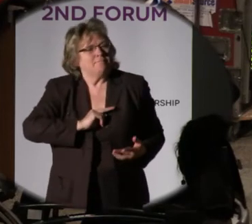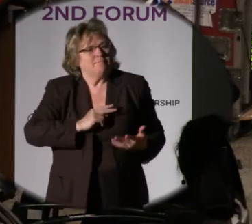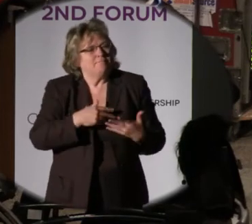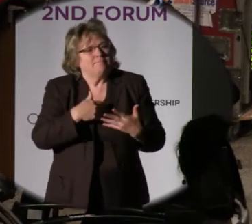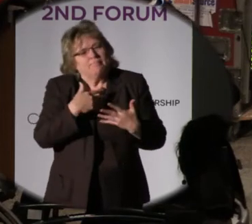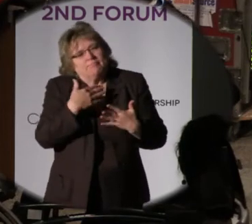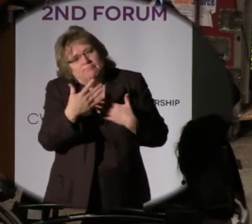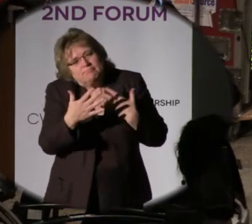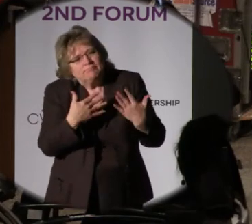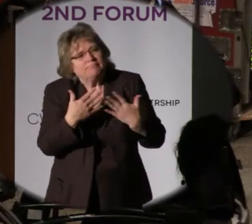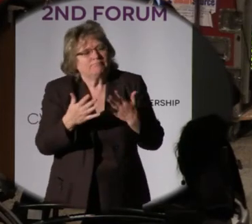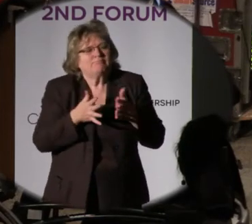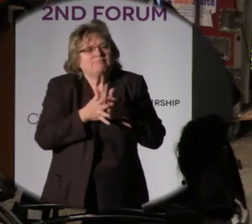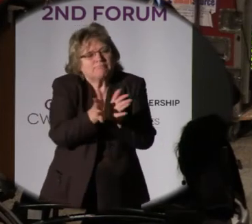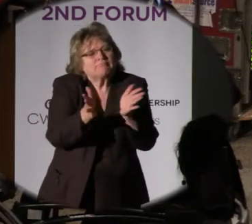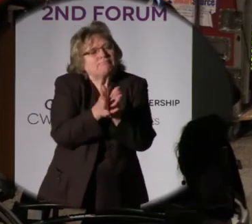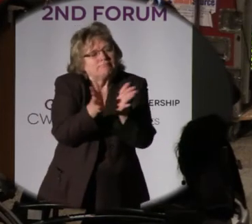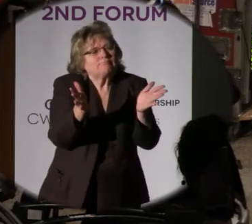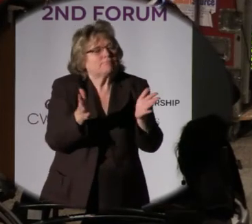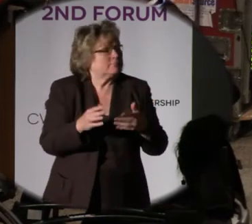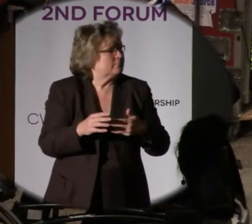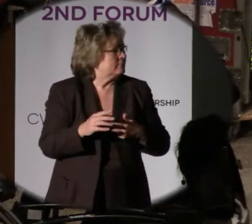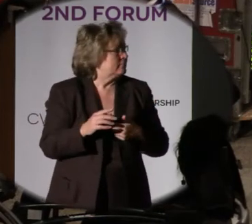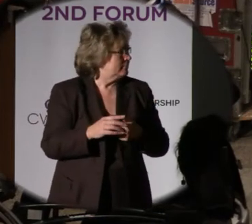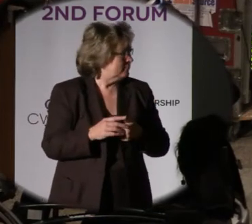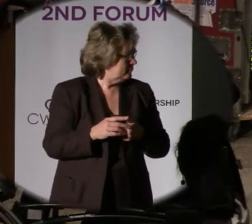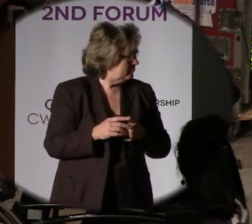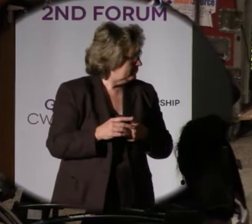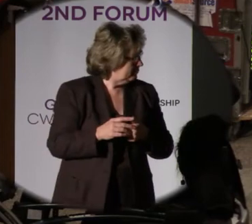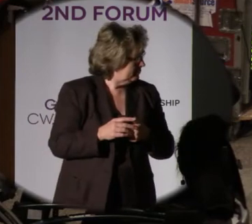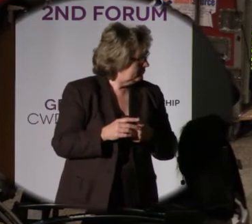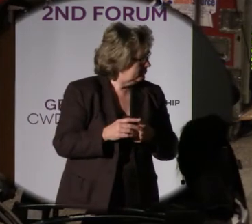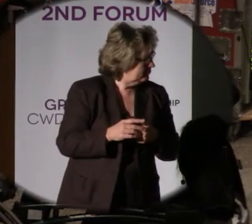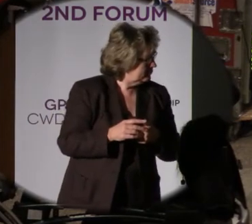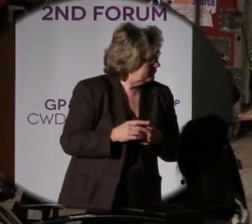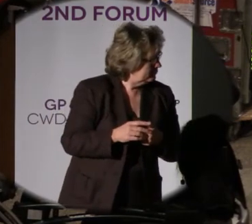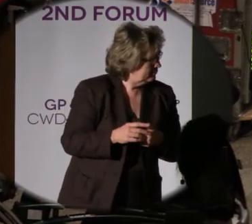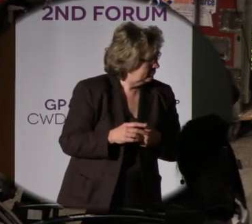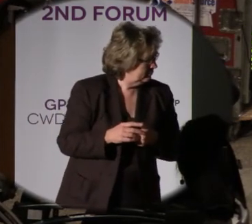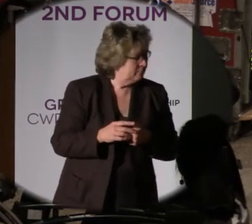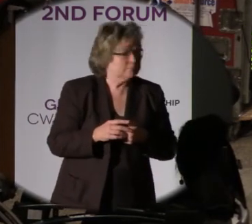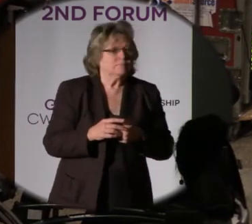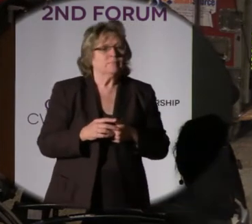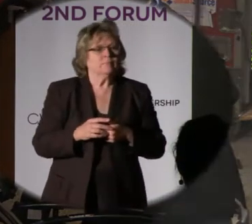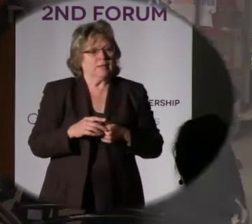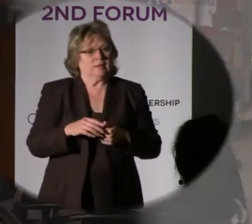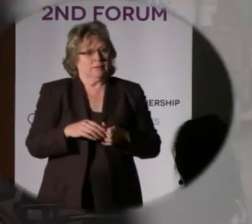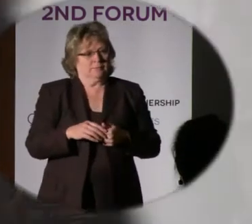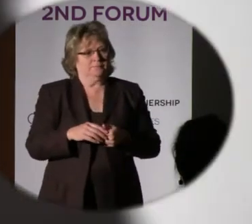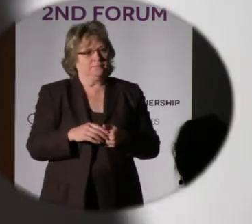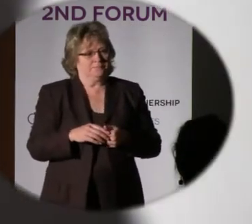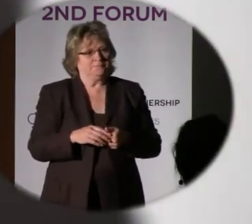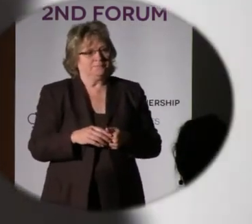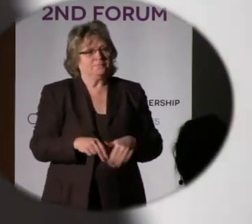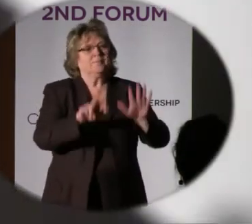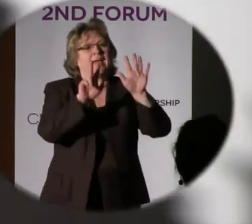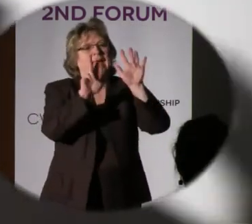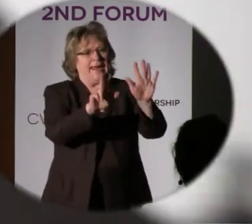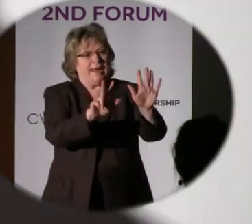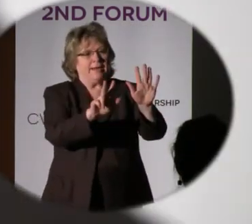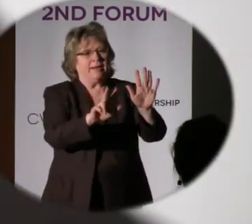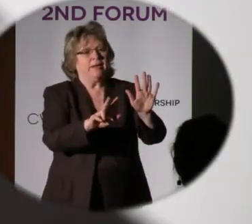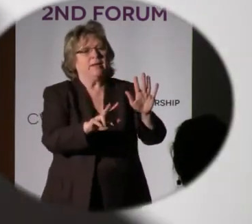87 million, and GDP growth every year about 6%, and poverty